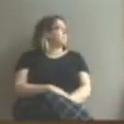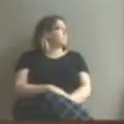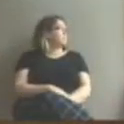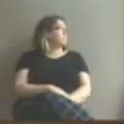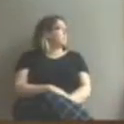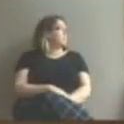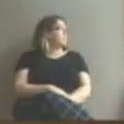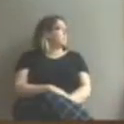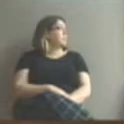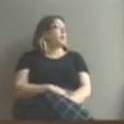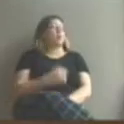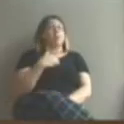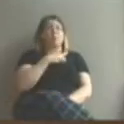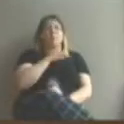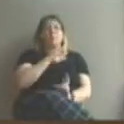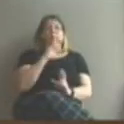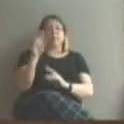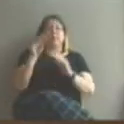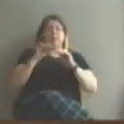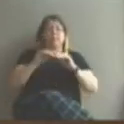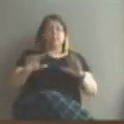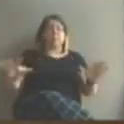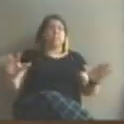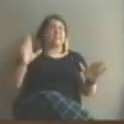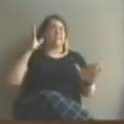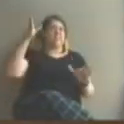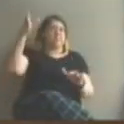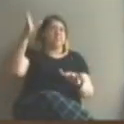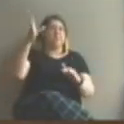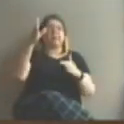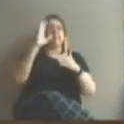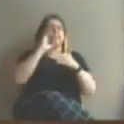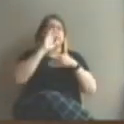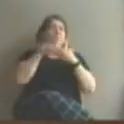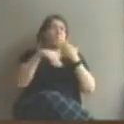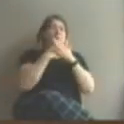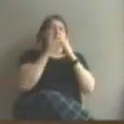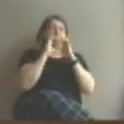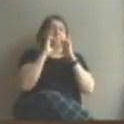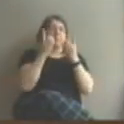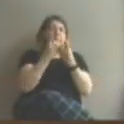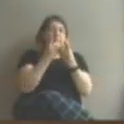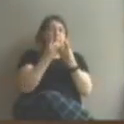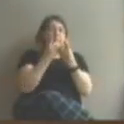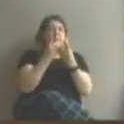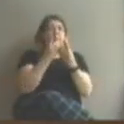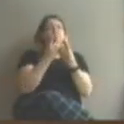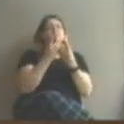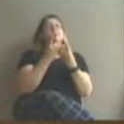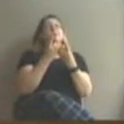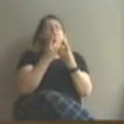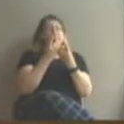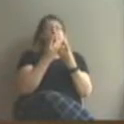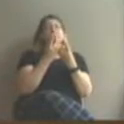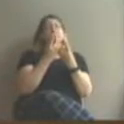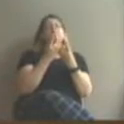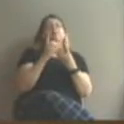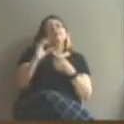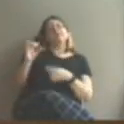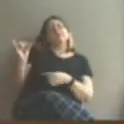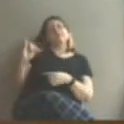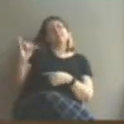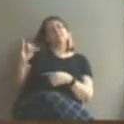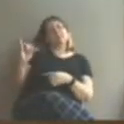We are poised to roll this out eventually across all departments. So then too, similar to